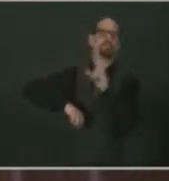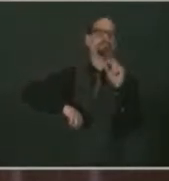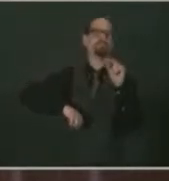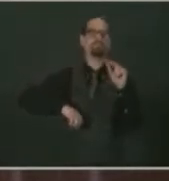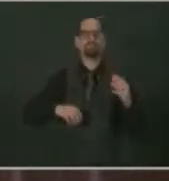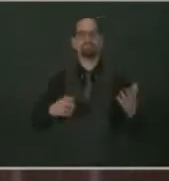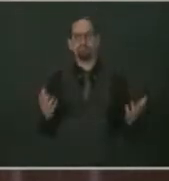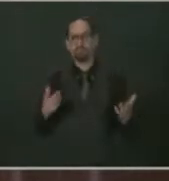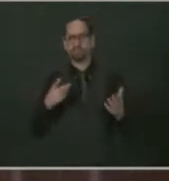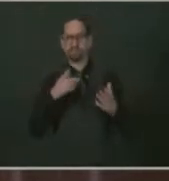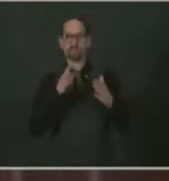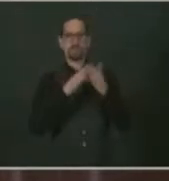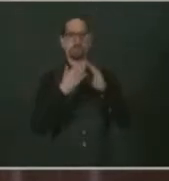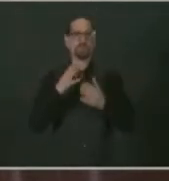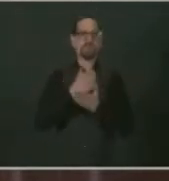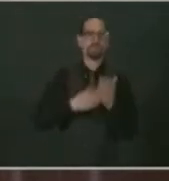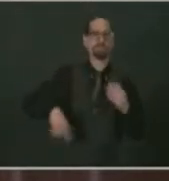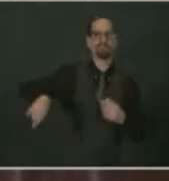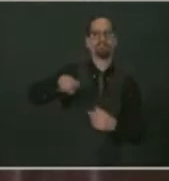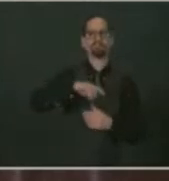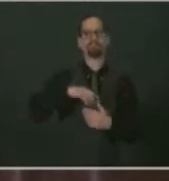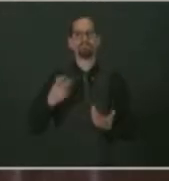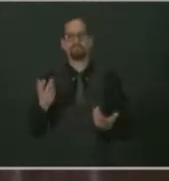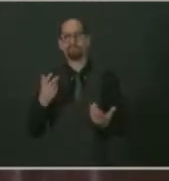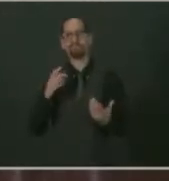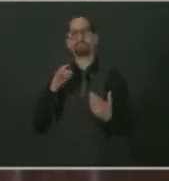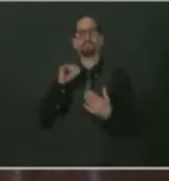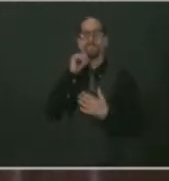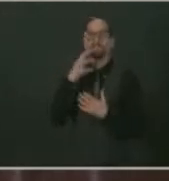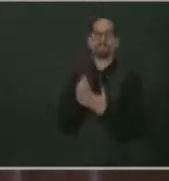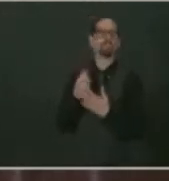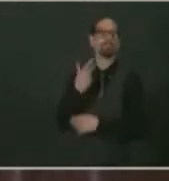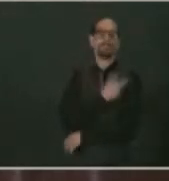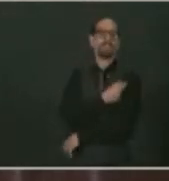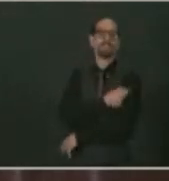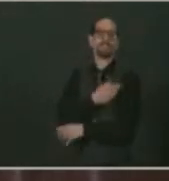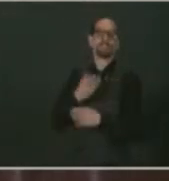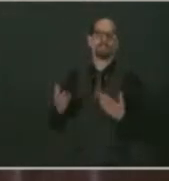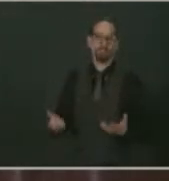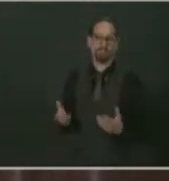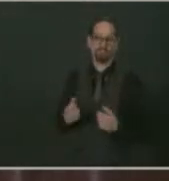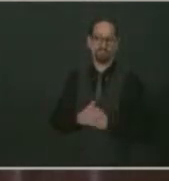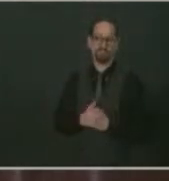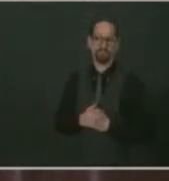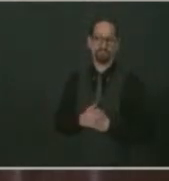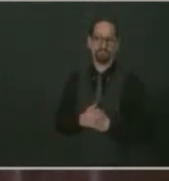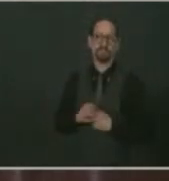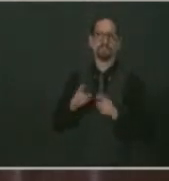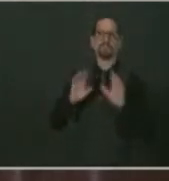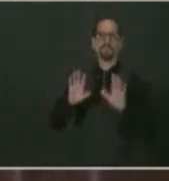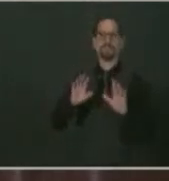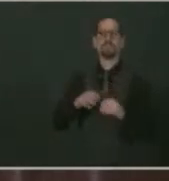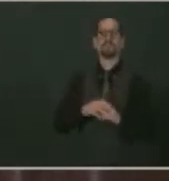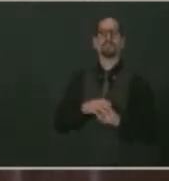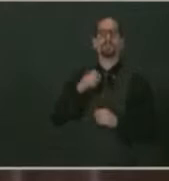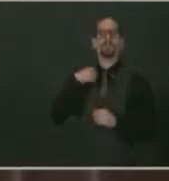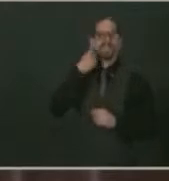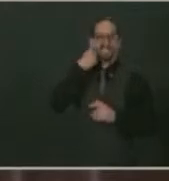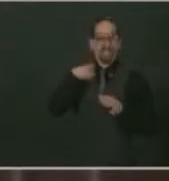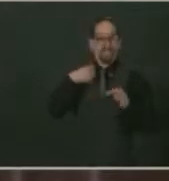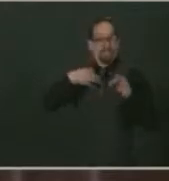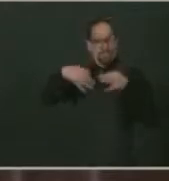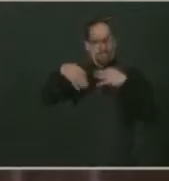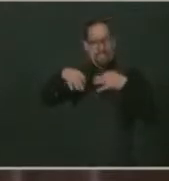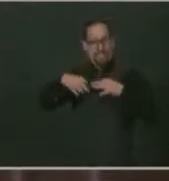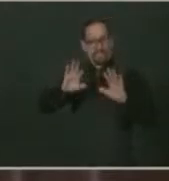lot of people who say, I'm not going to get it. So what you just described is part of our high density community strategy,